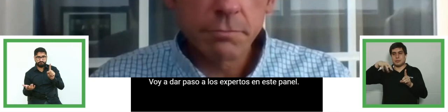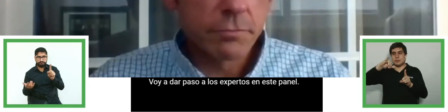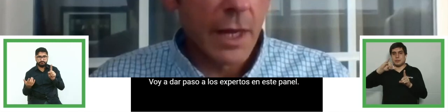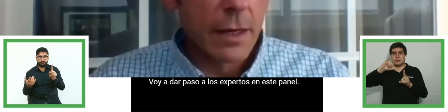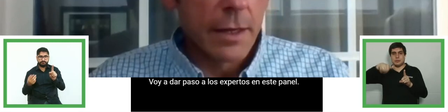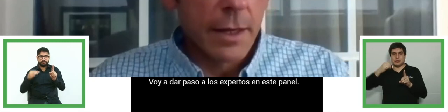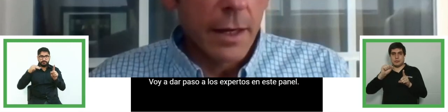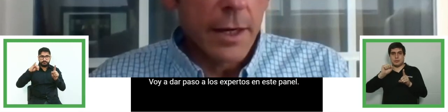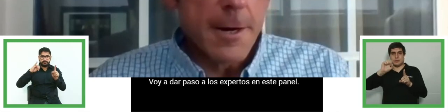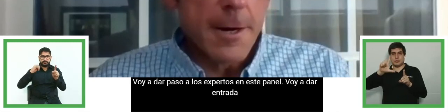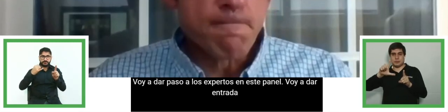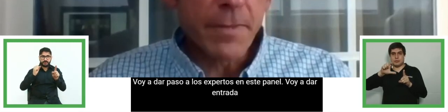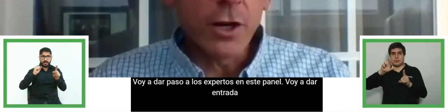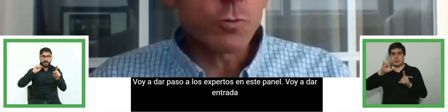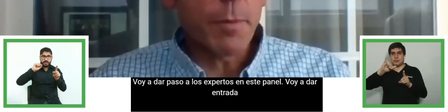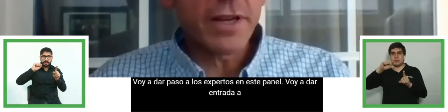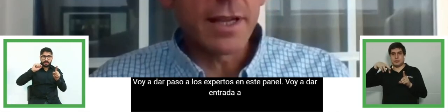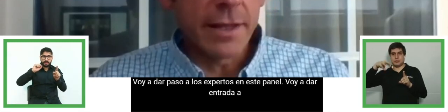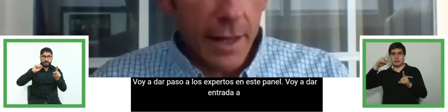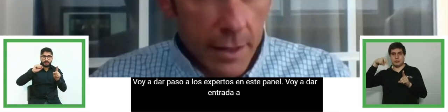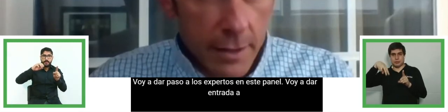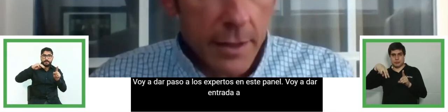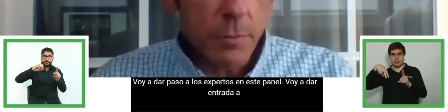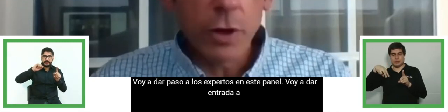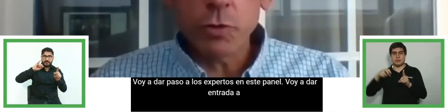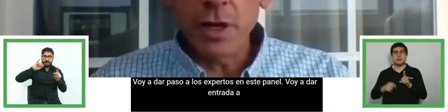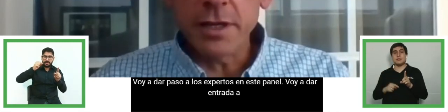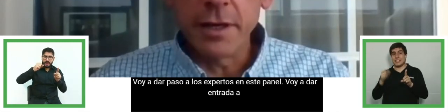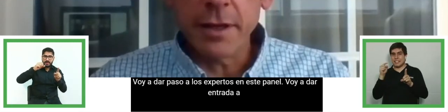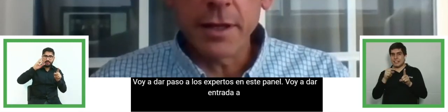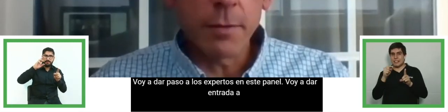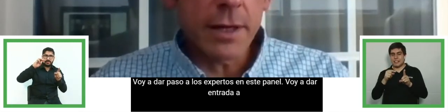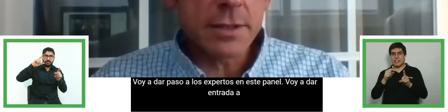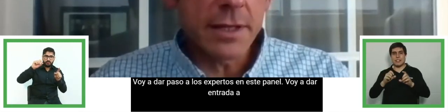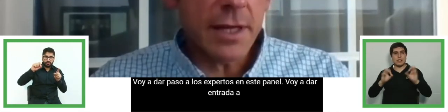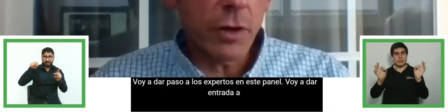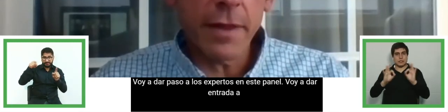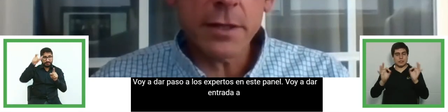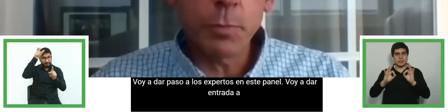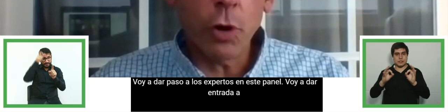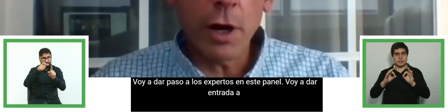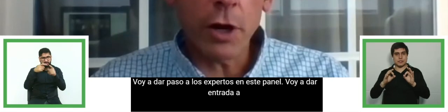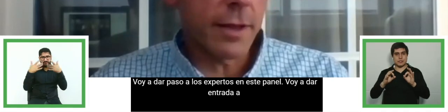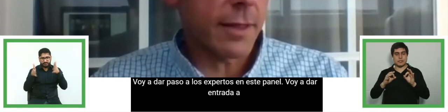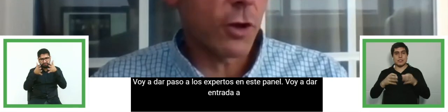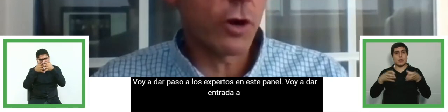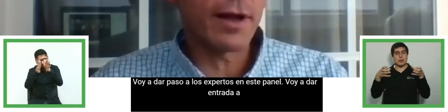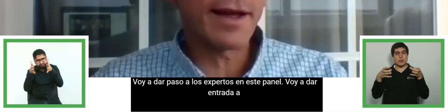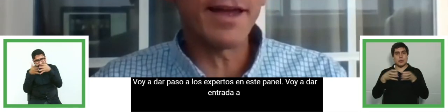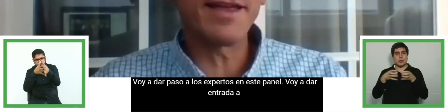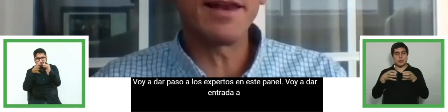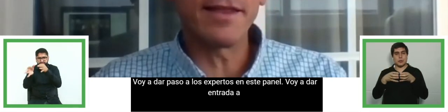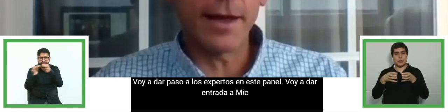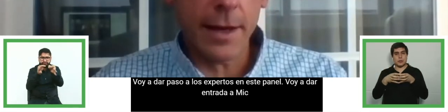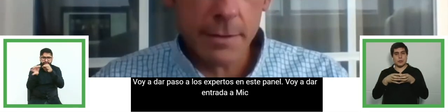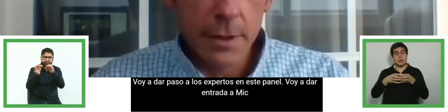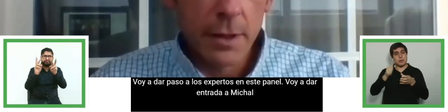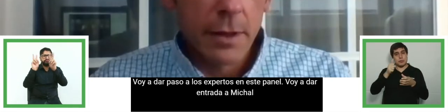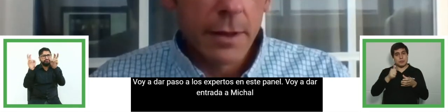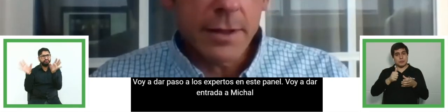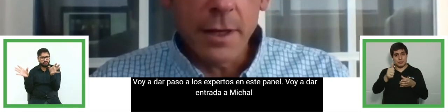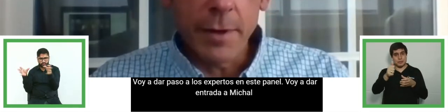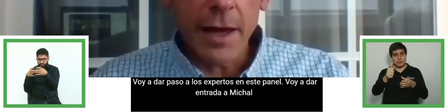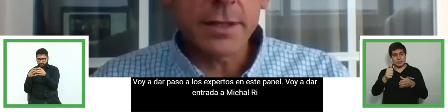who will be presenting initiatives developed by the organization that she's leading, Access